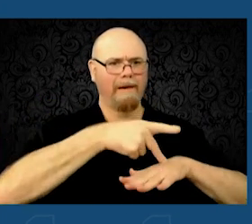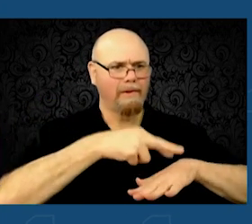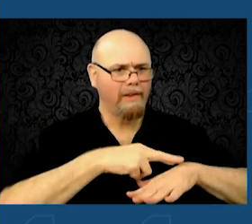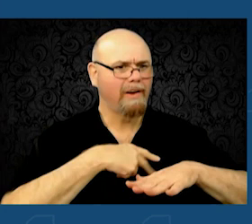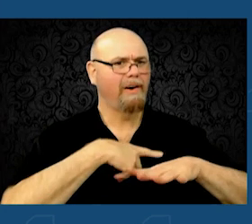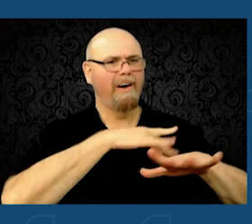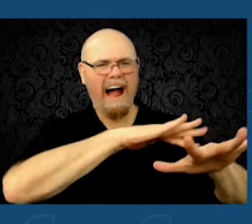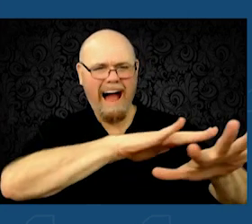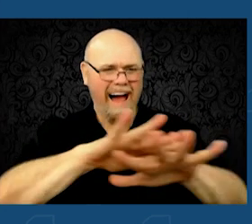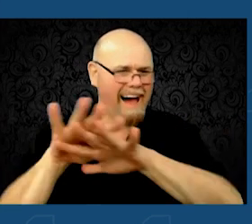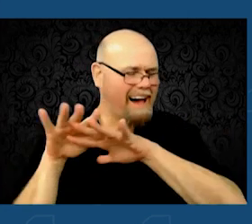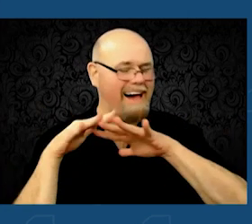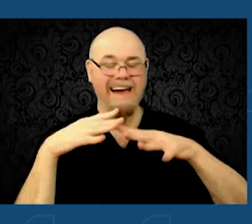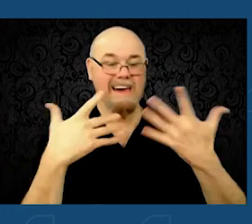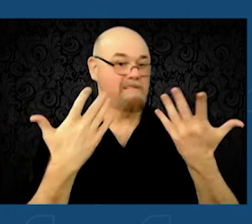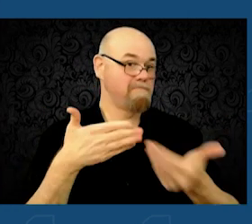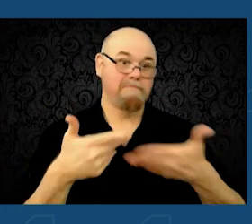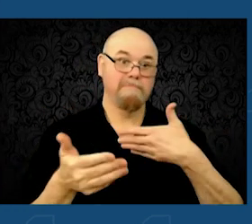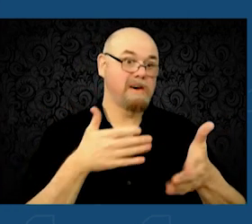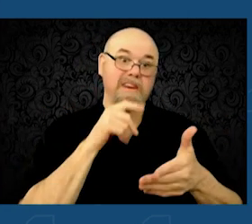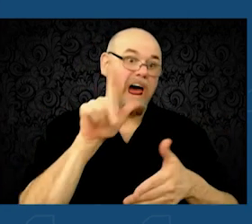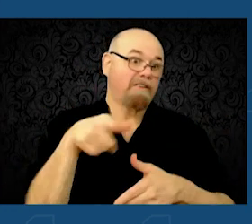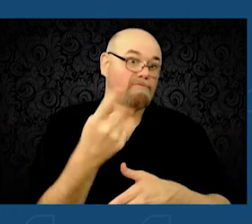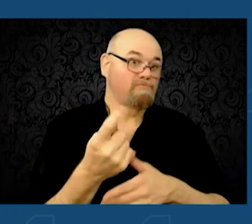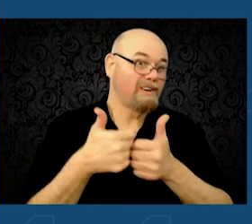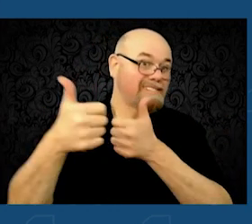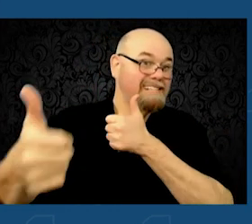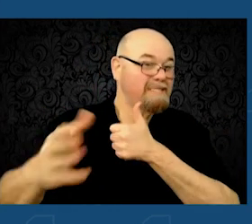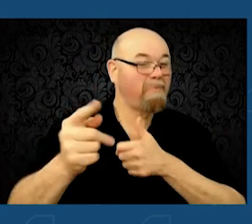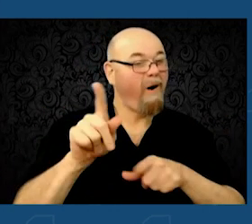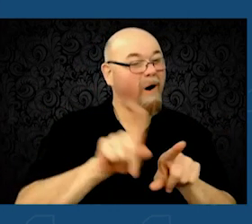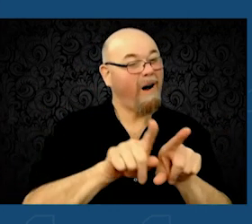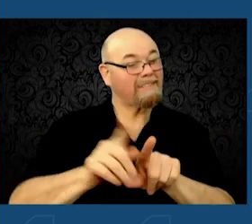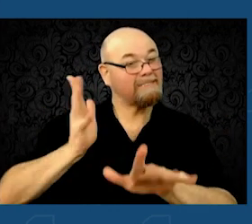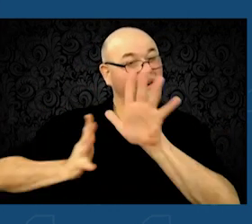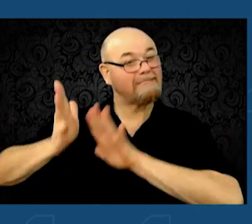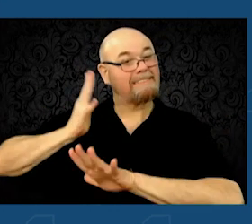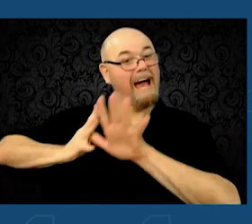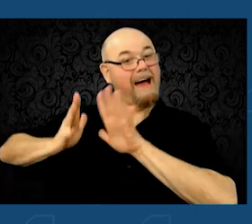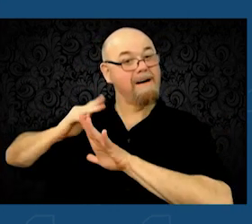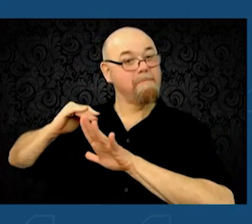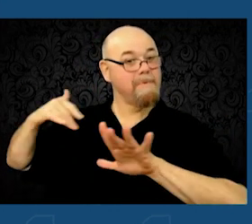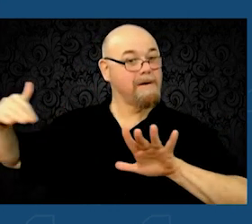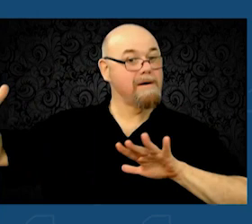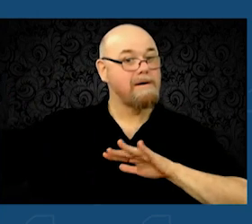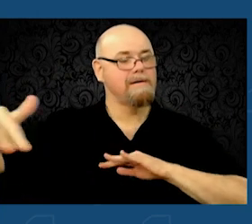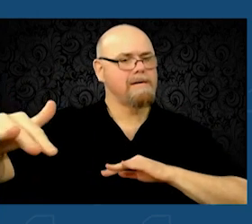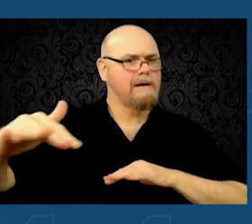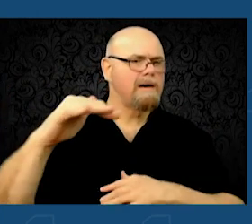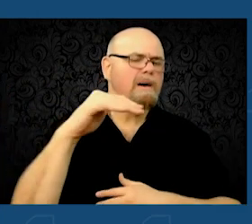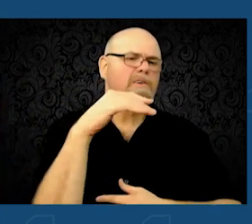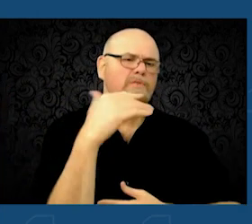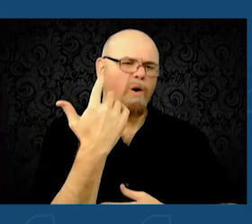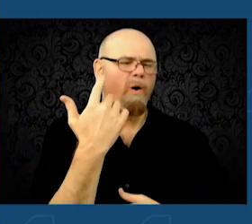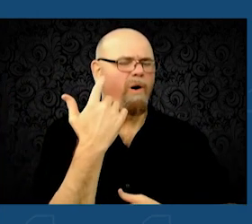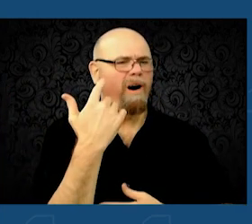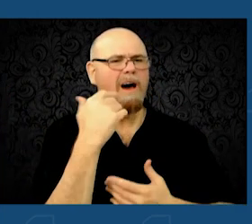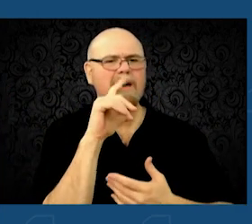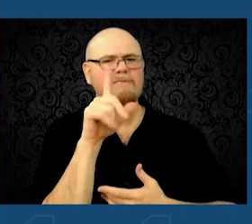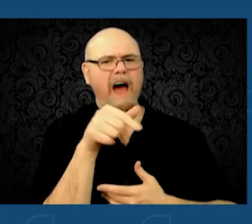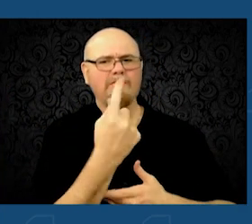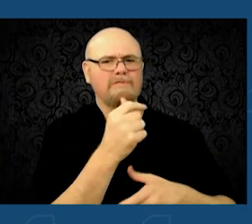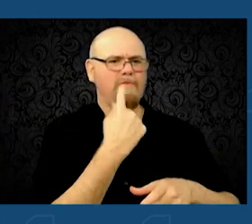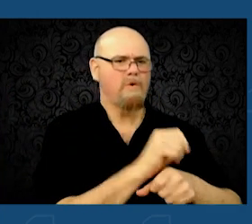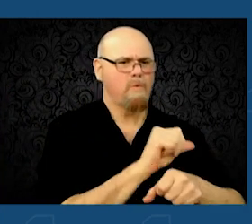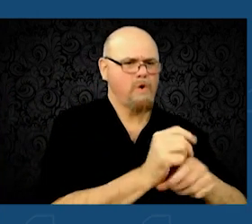time. And if it's not for the work that we do in places like this, in organizations like this, then we